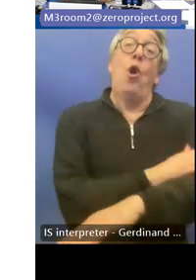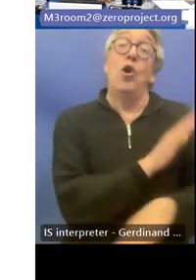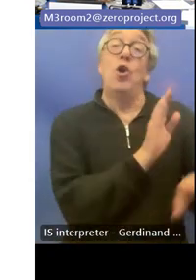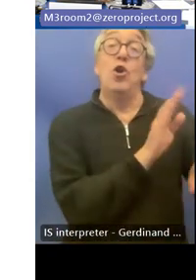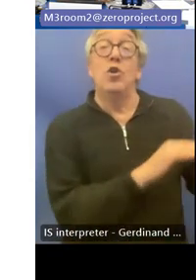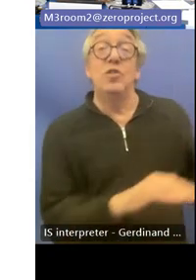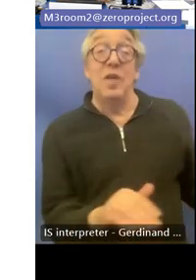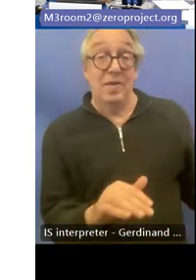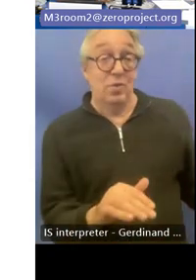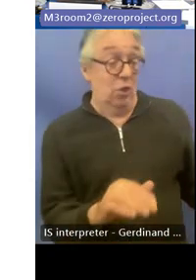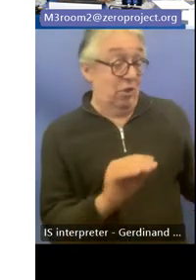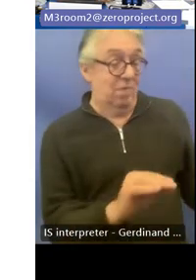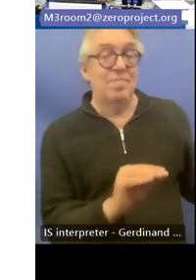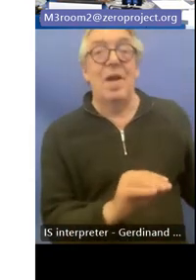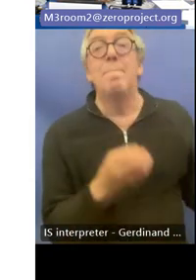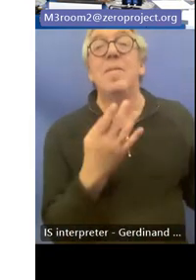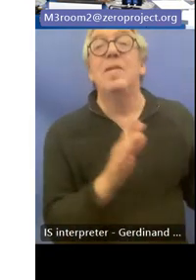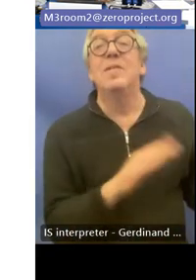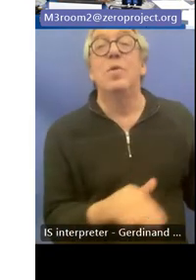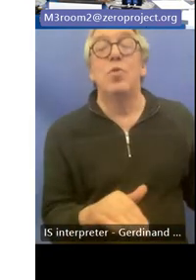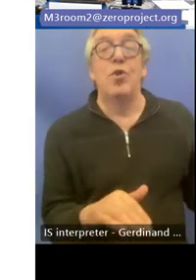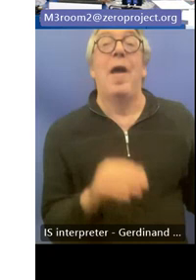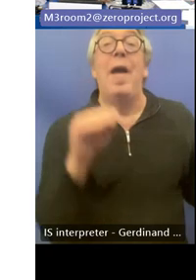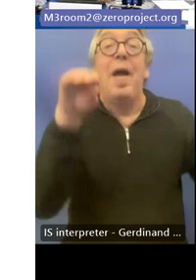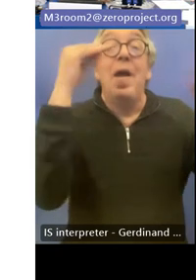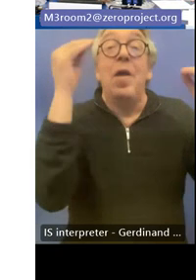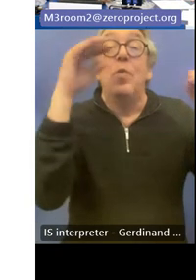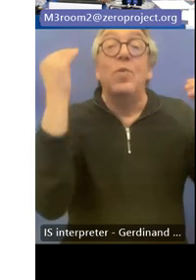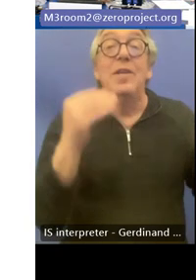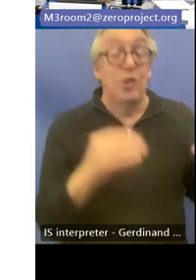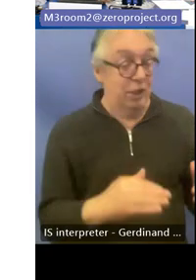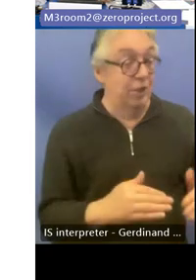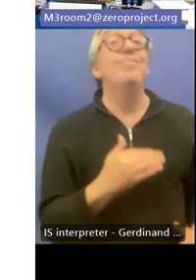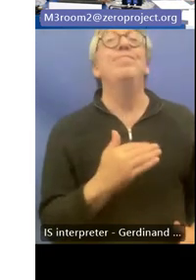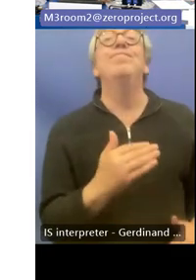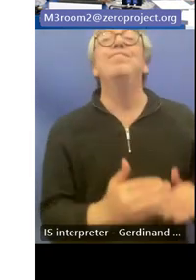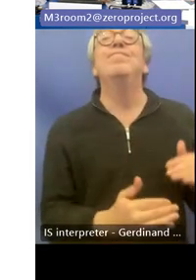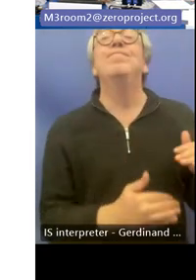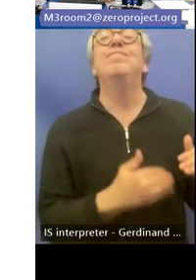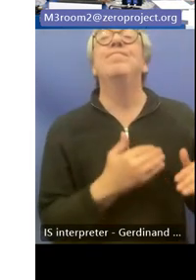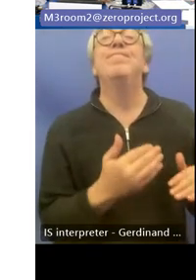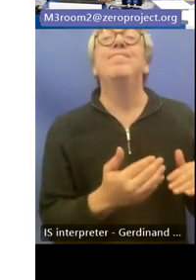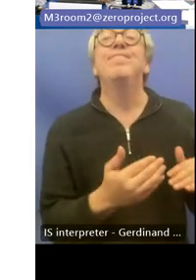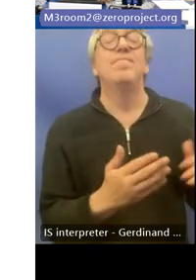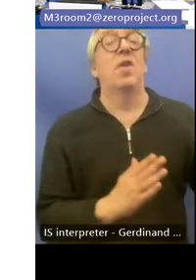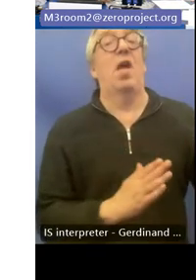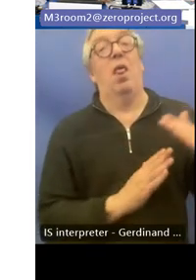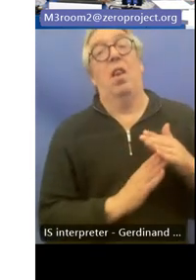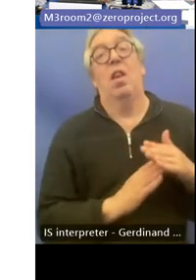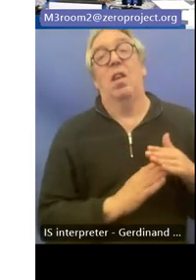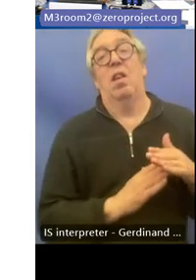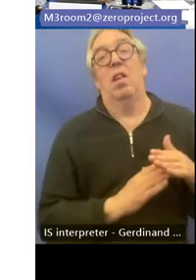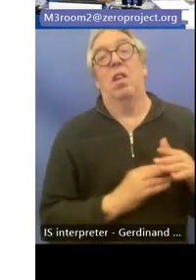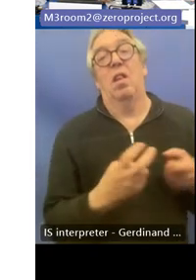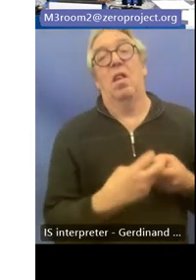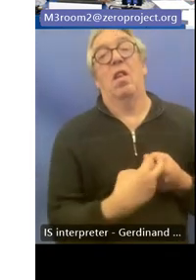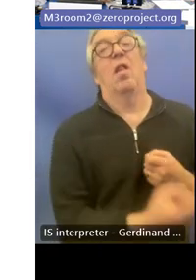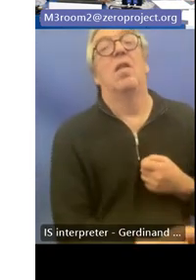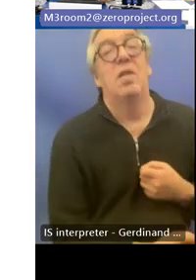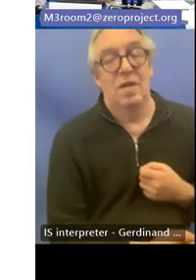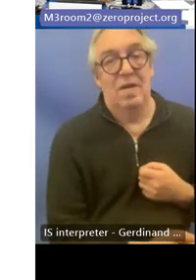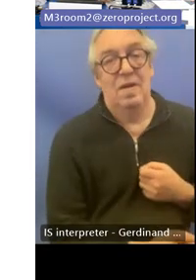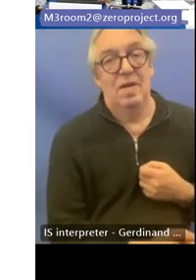and they cannot go to the further level because their opportunity of learning grow and their full potential cannot be in a